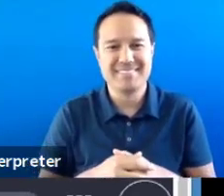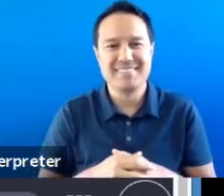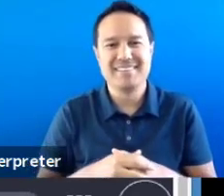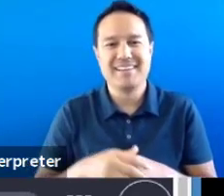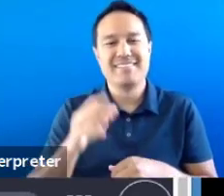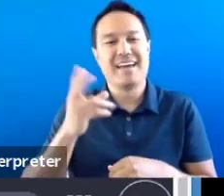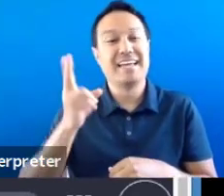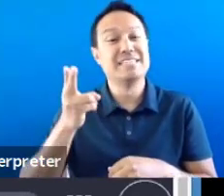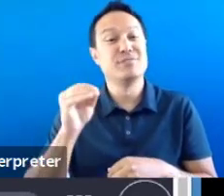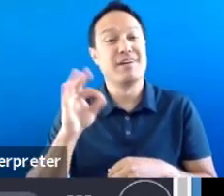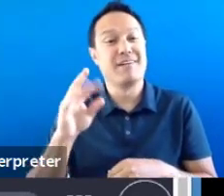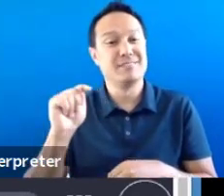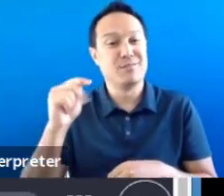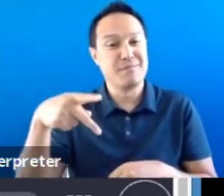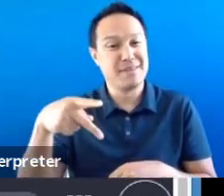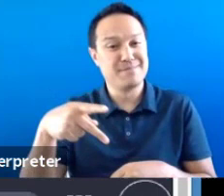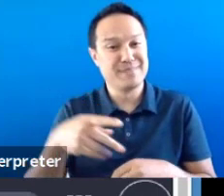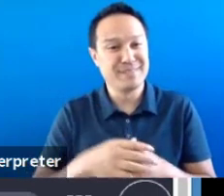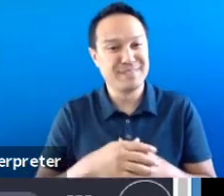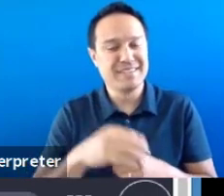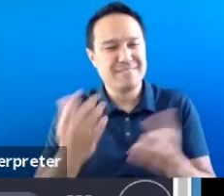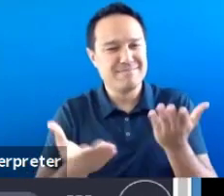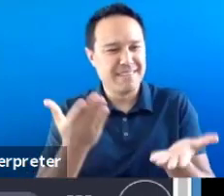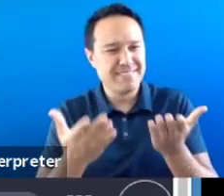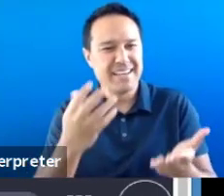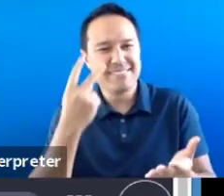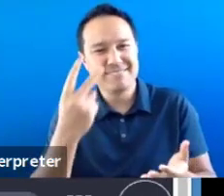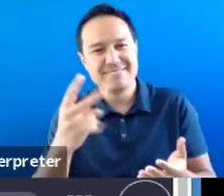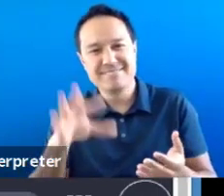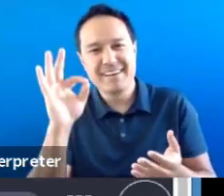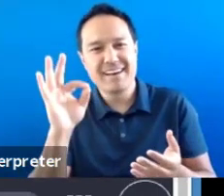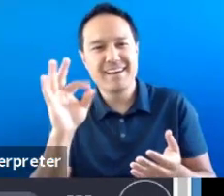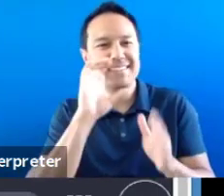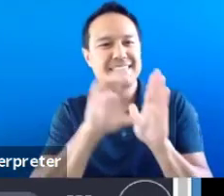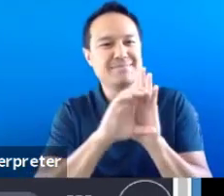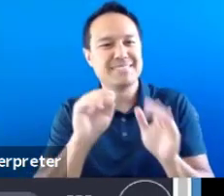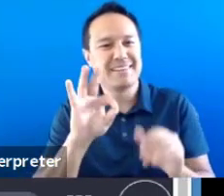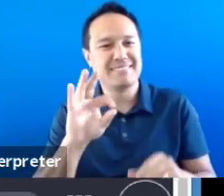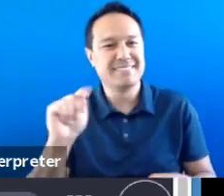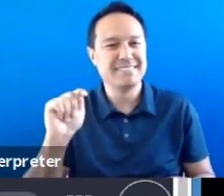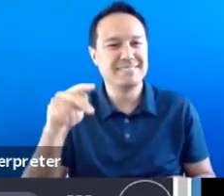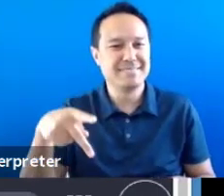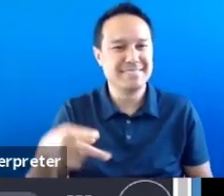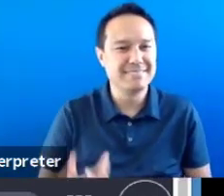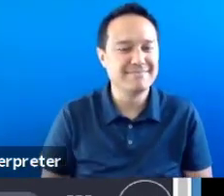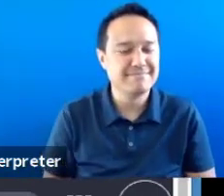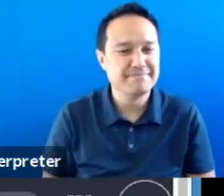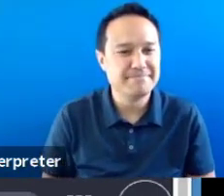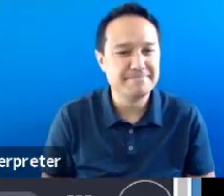think I can find an image of toilet paper? We're going to try this.